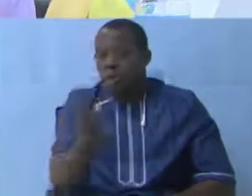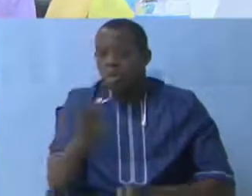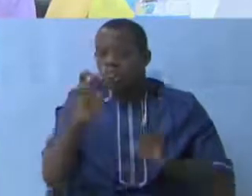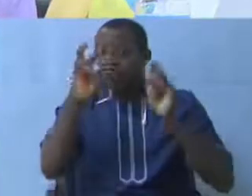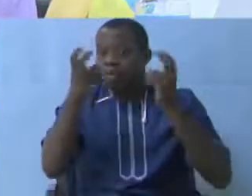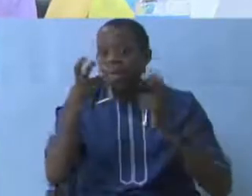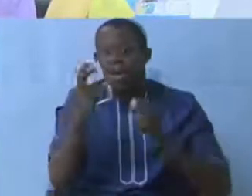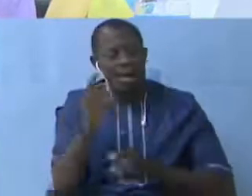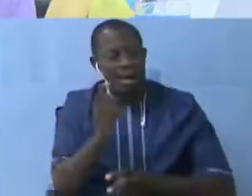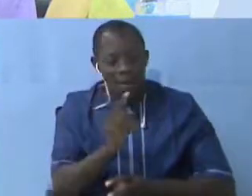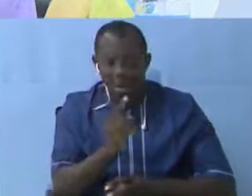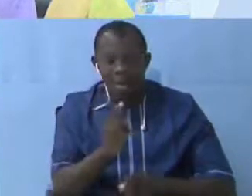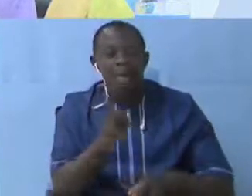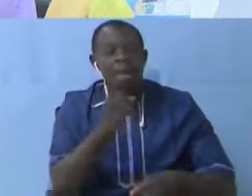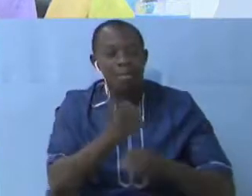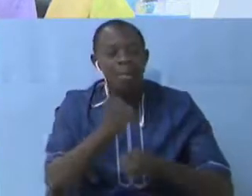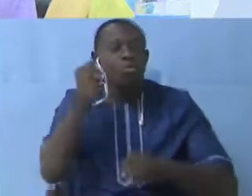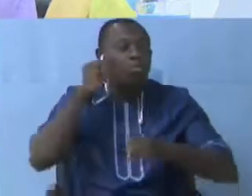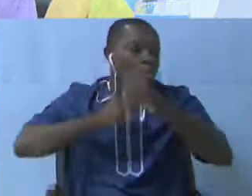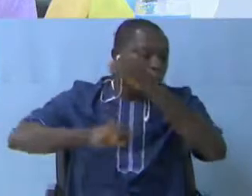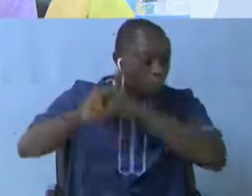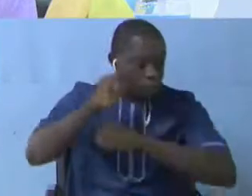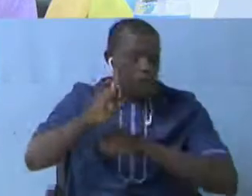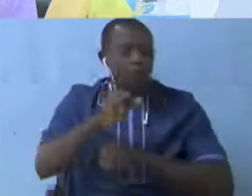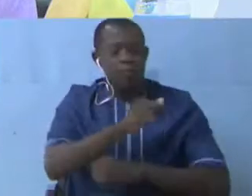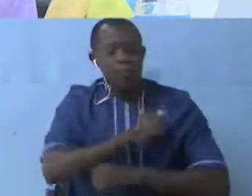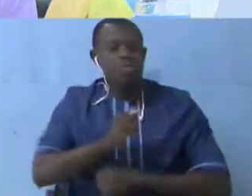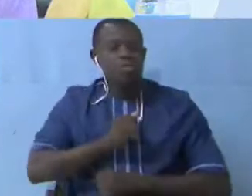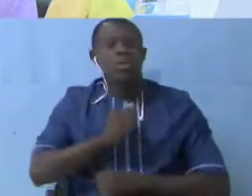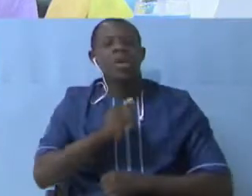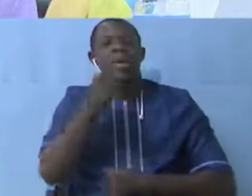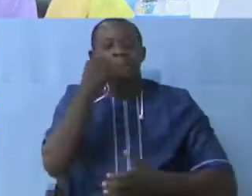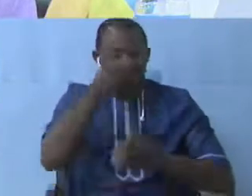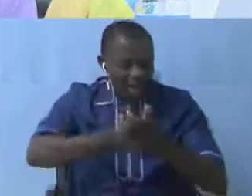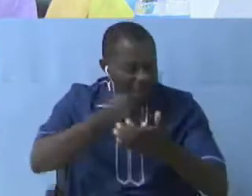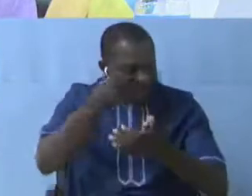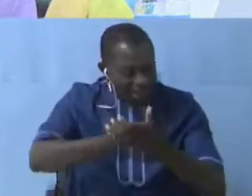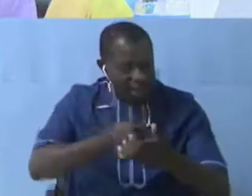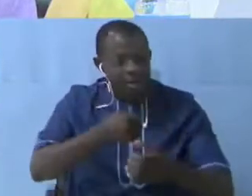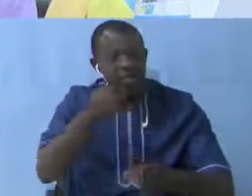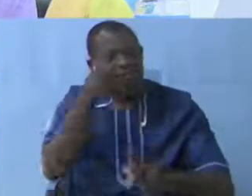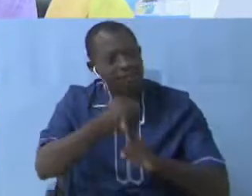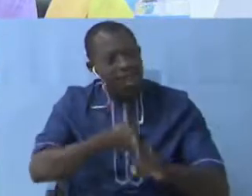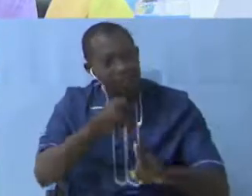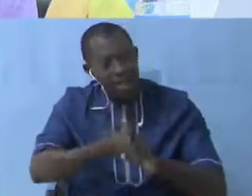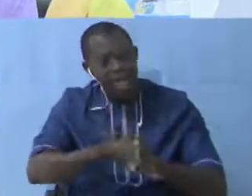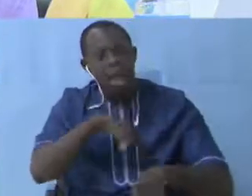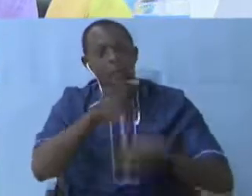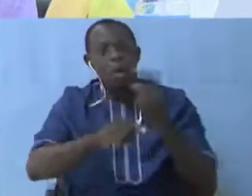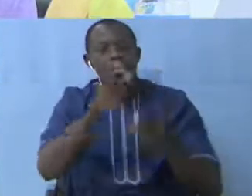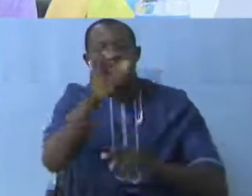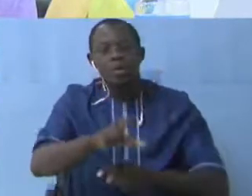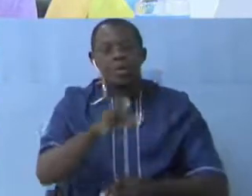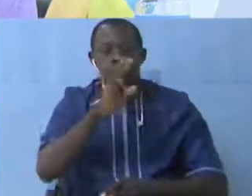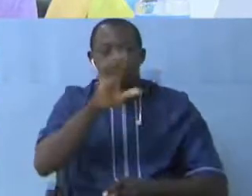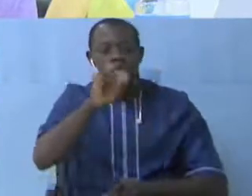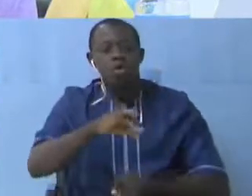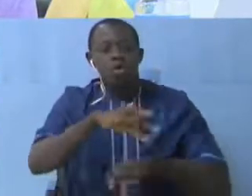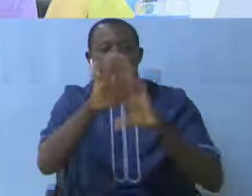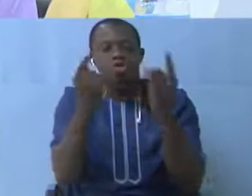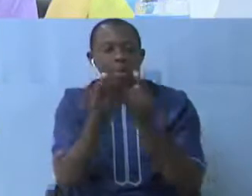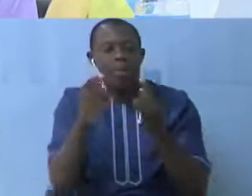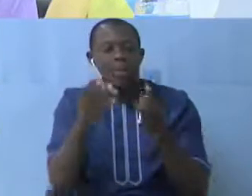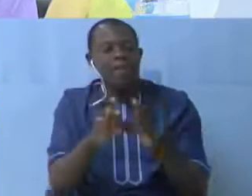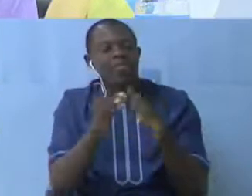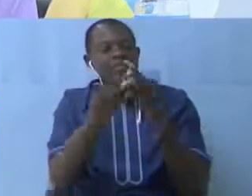a culture for us to fight impunity and to embrace justice and inclusivity. du nekk rek sax bàkk rek